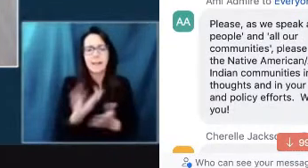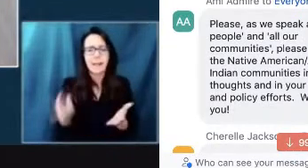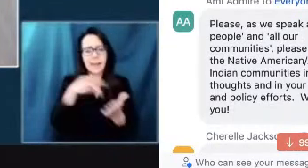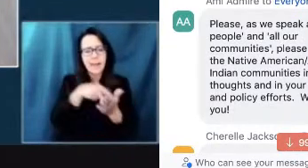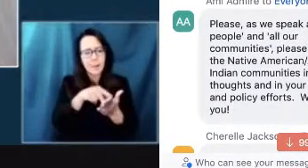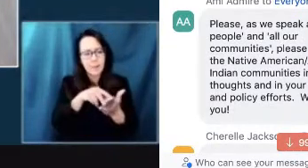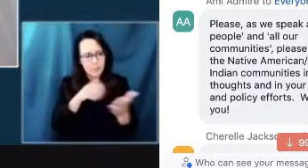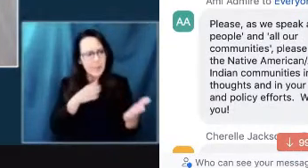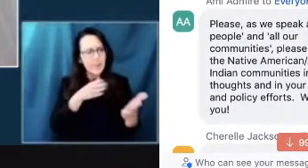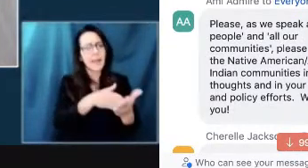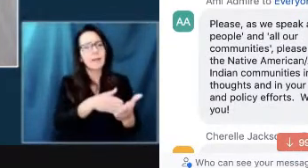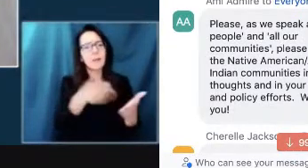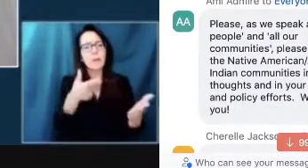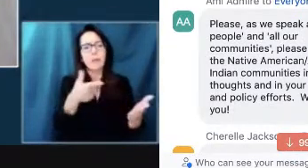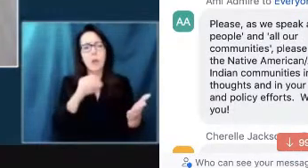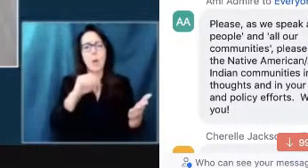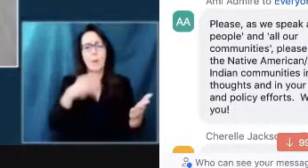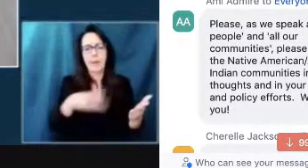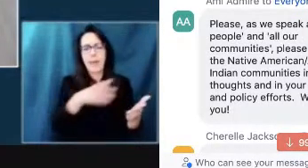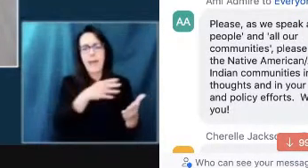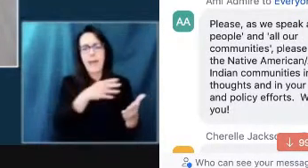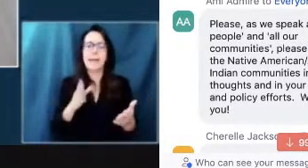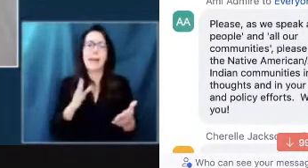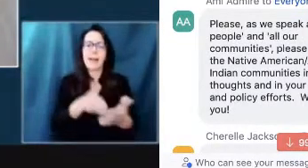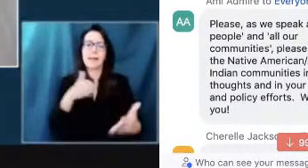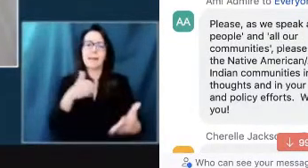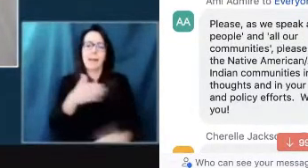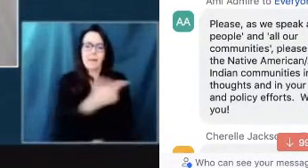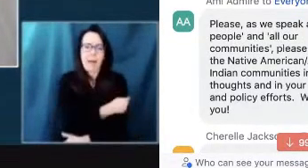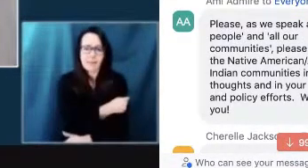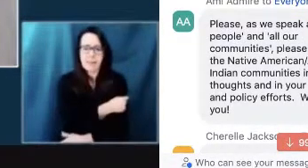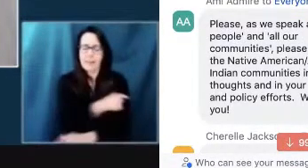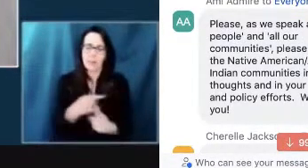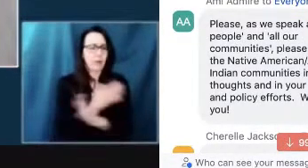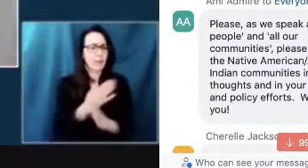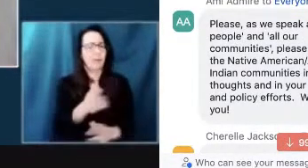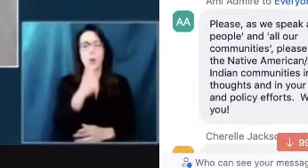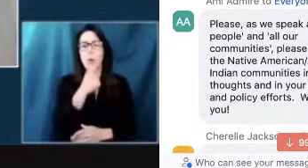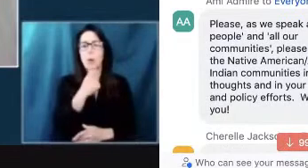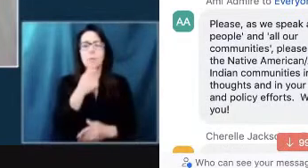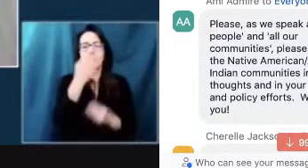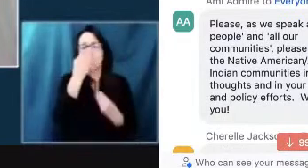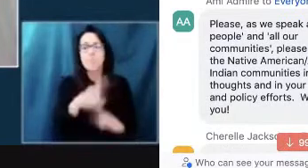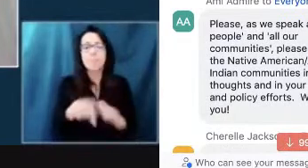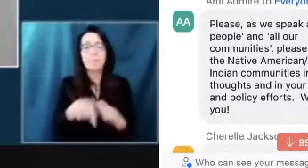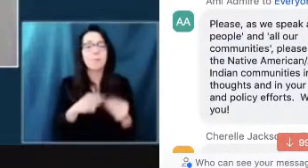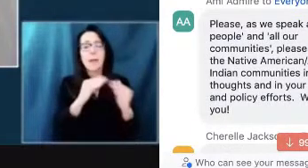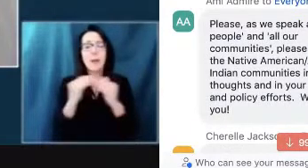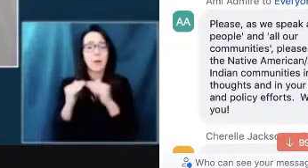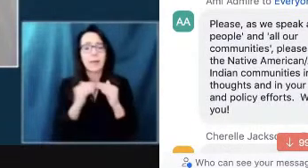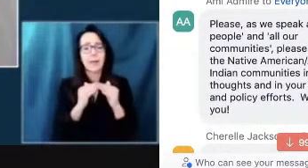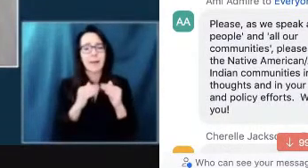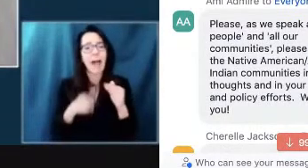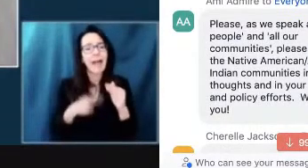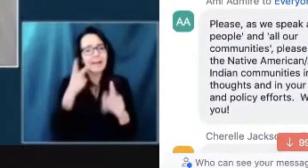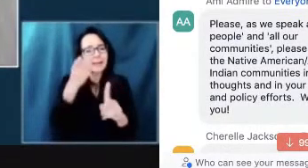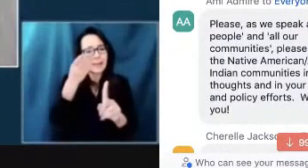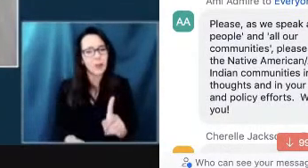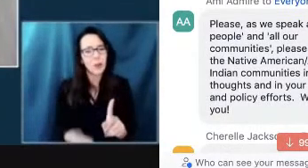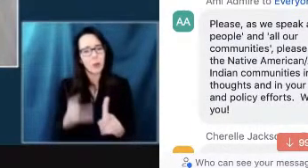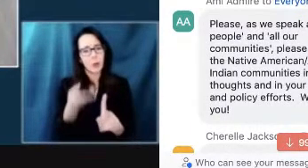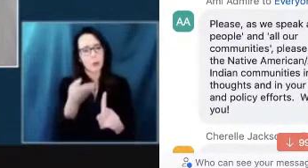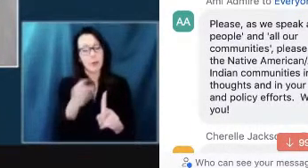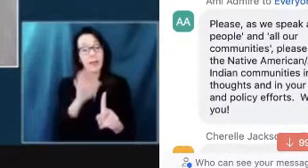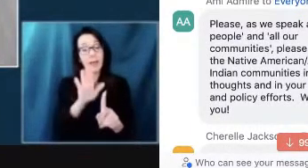anti-vaccine extremists that don't care about equity. I see you. And it's because of your work and continued